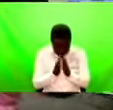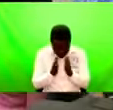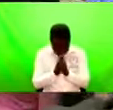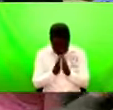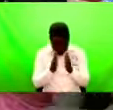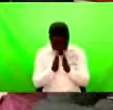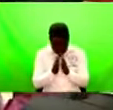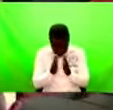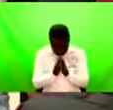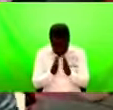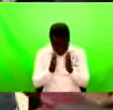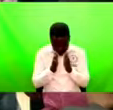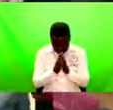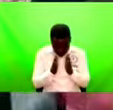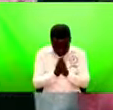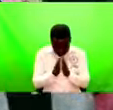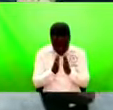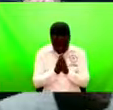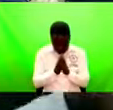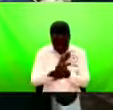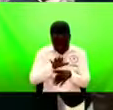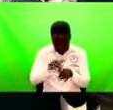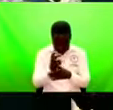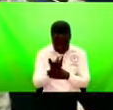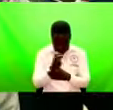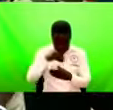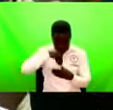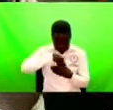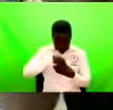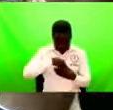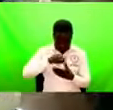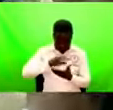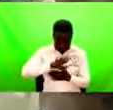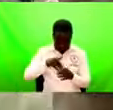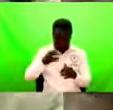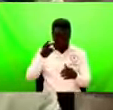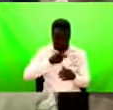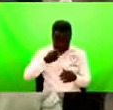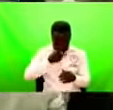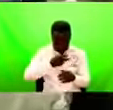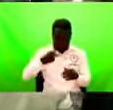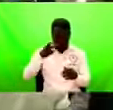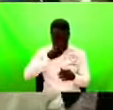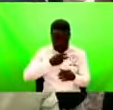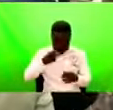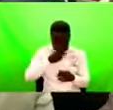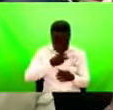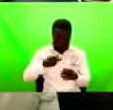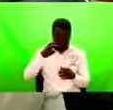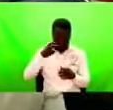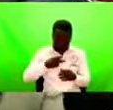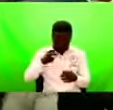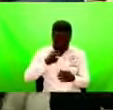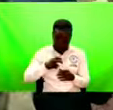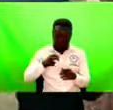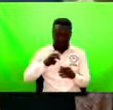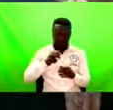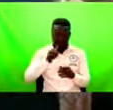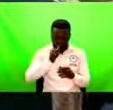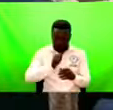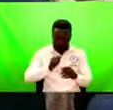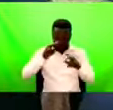Let the bones in them even speak, yes Lord, and speak oracles of God in your name,